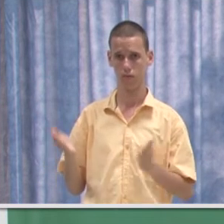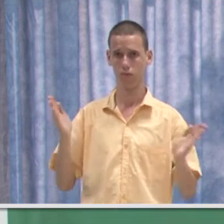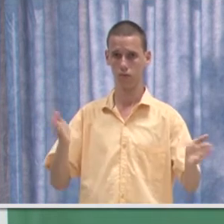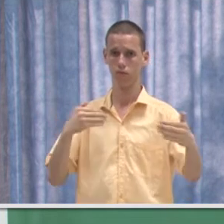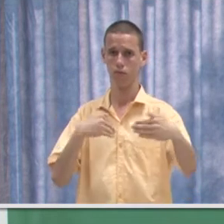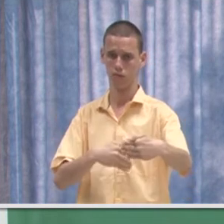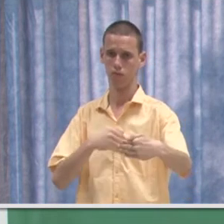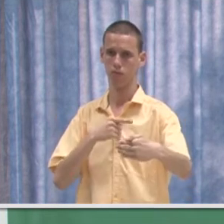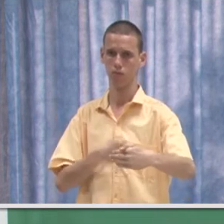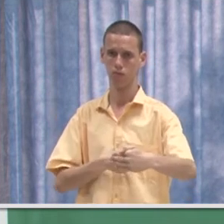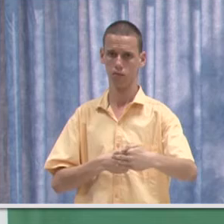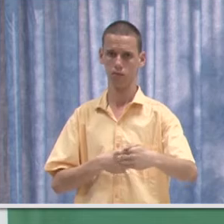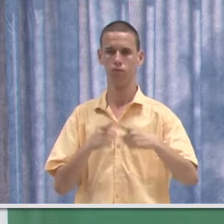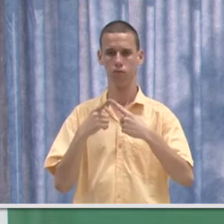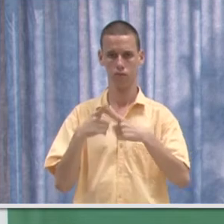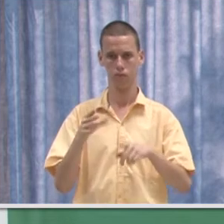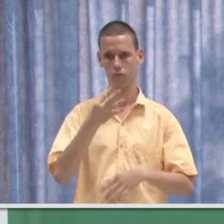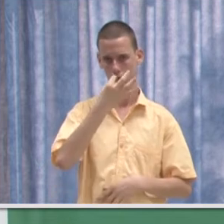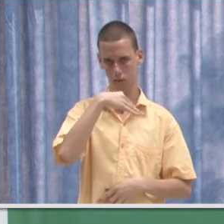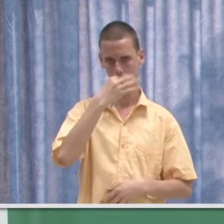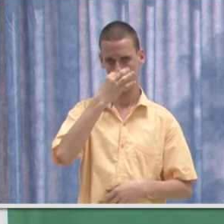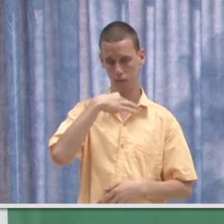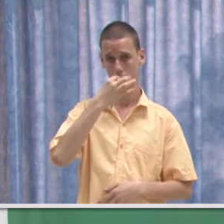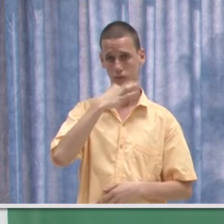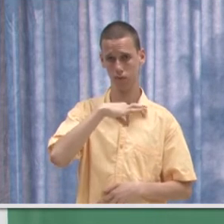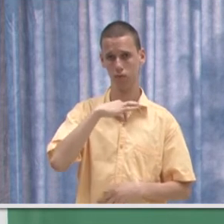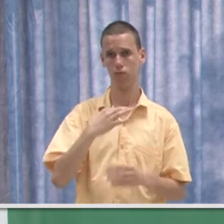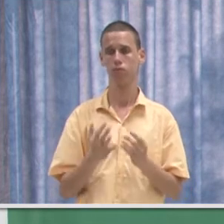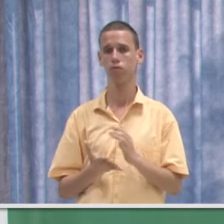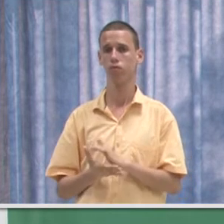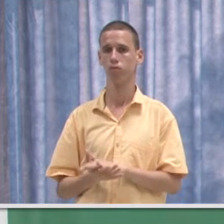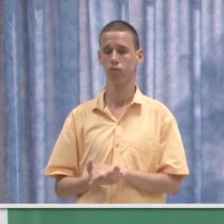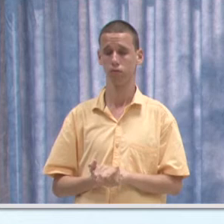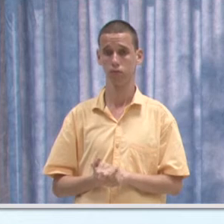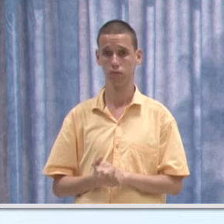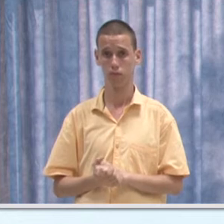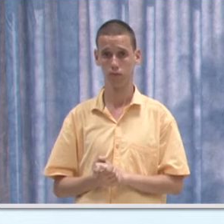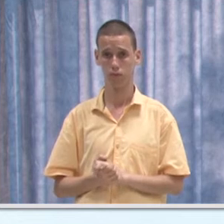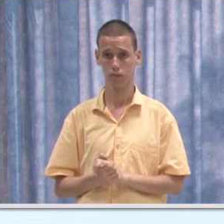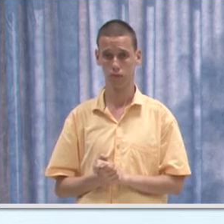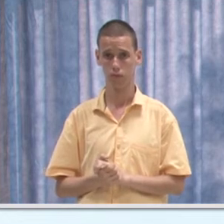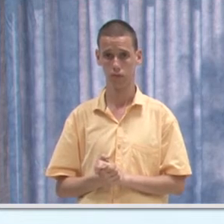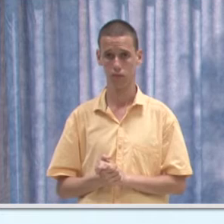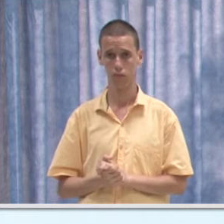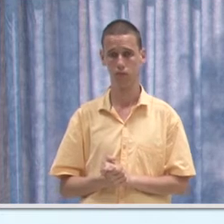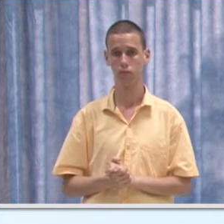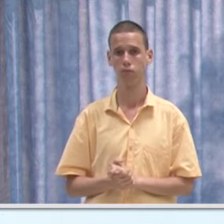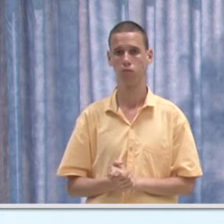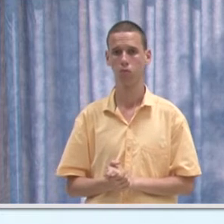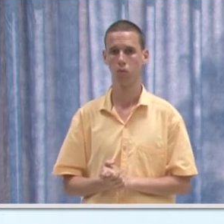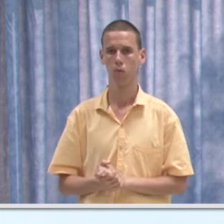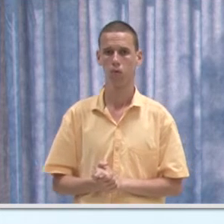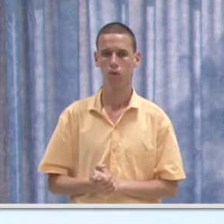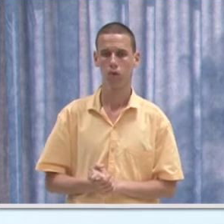and then leave. Yeah. So just for that people know. This is going to be including more HCQ, or this is just general?